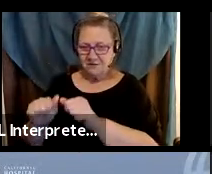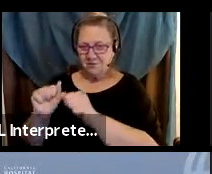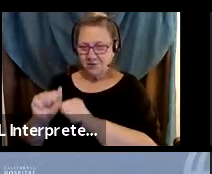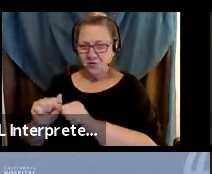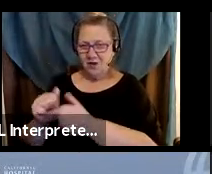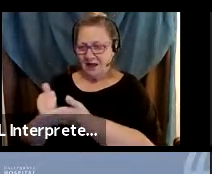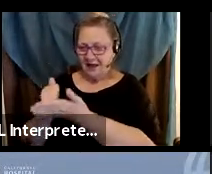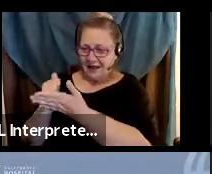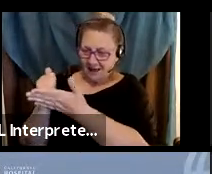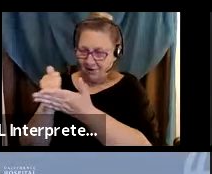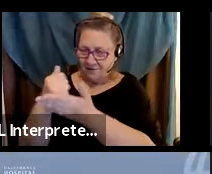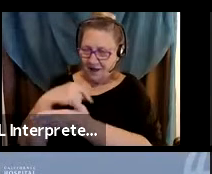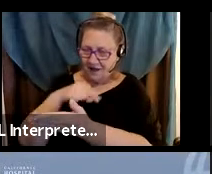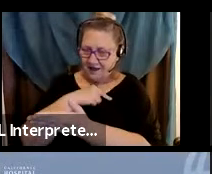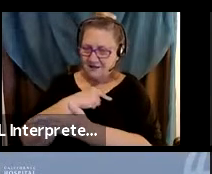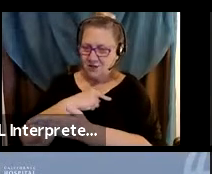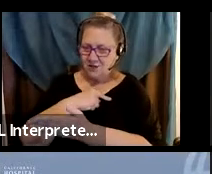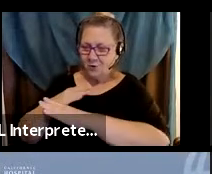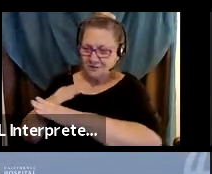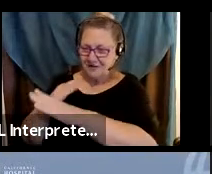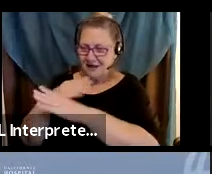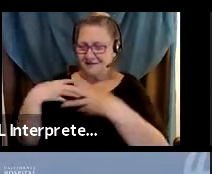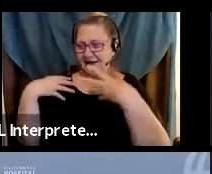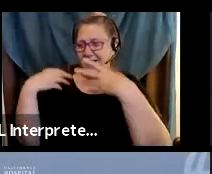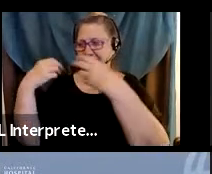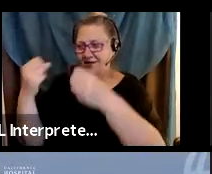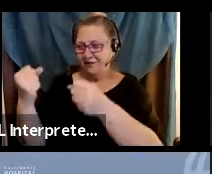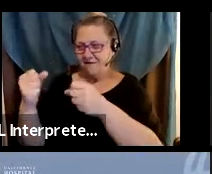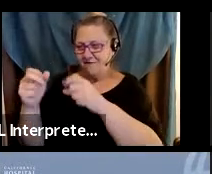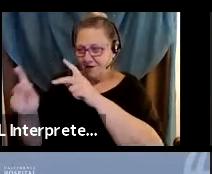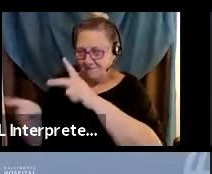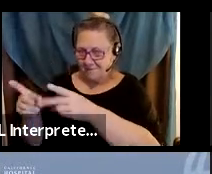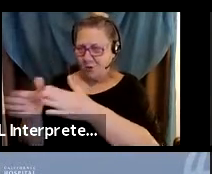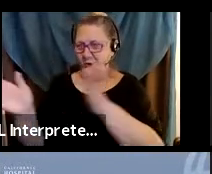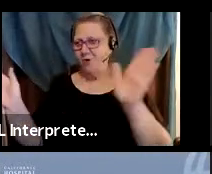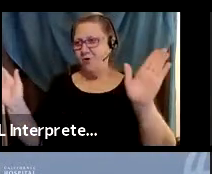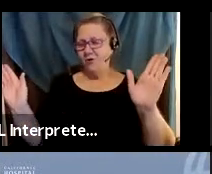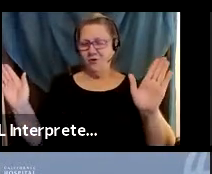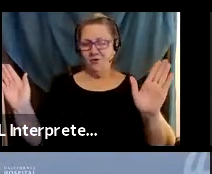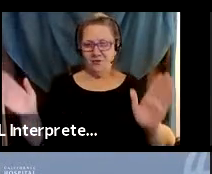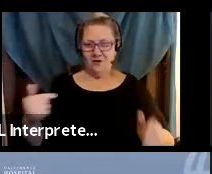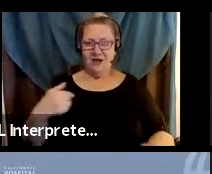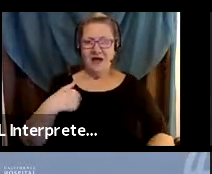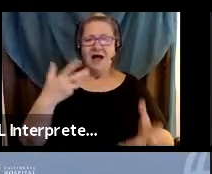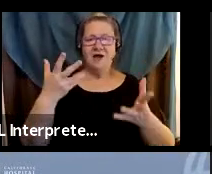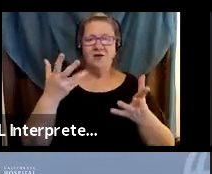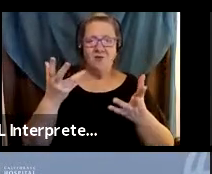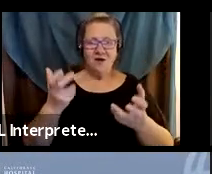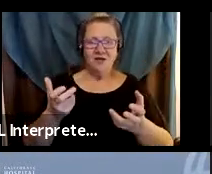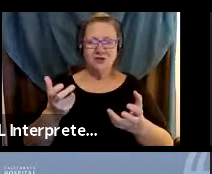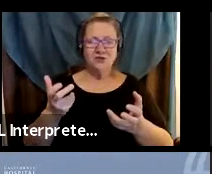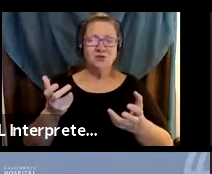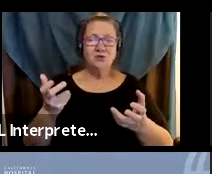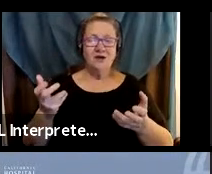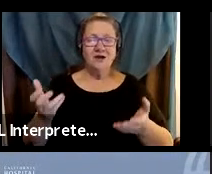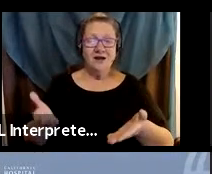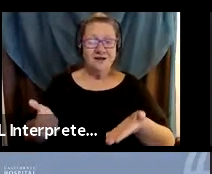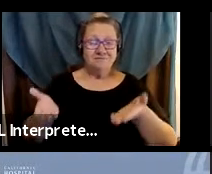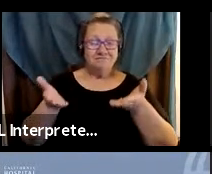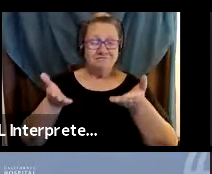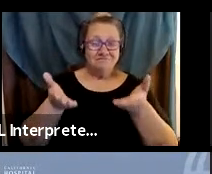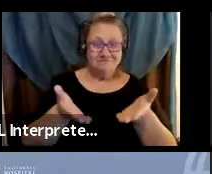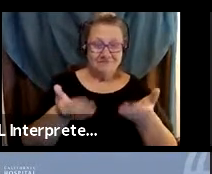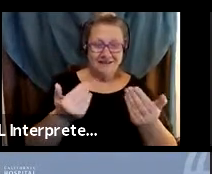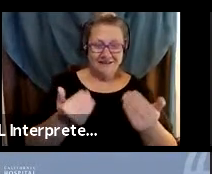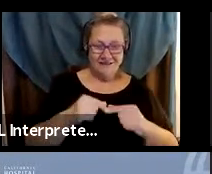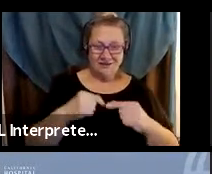to protect the health of the population. And so this is something that I really wanted to lift up to this group and